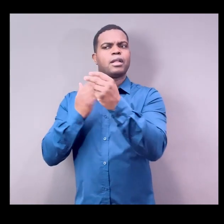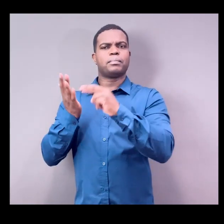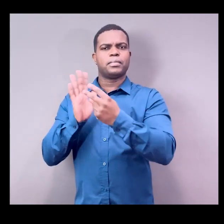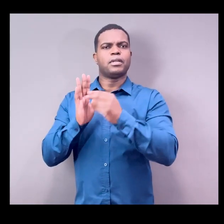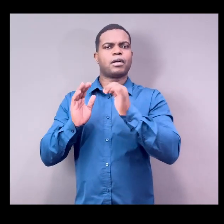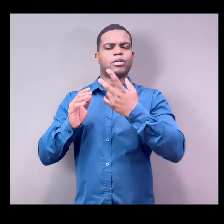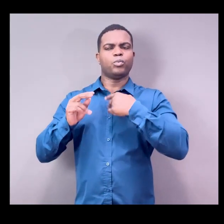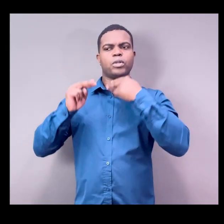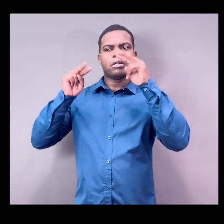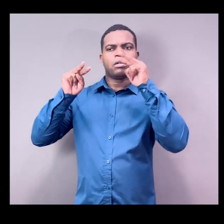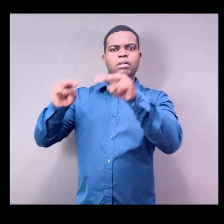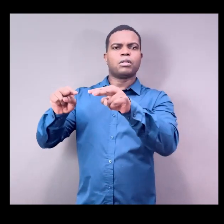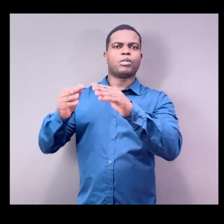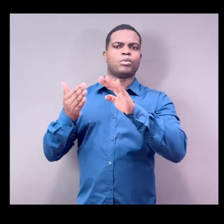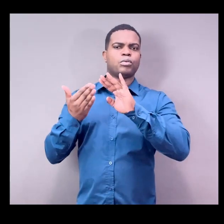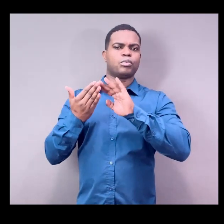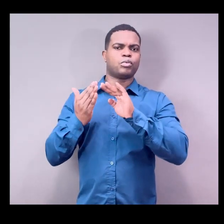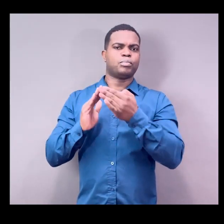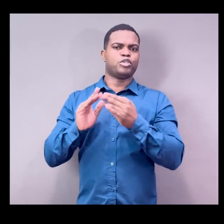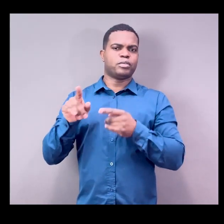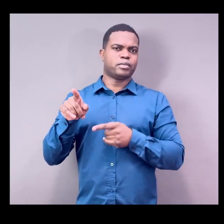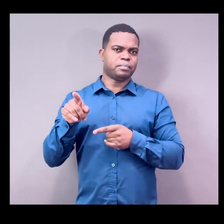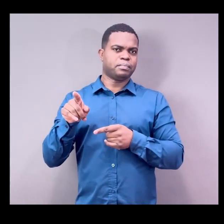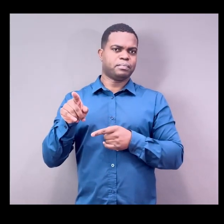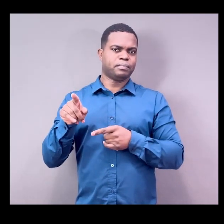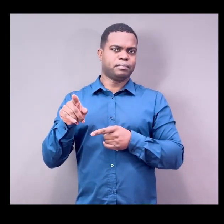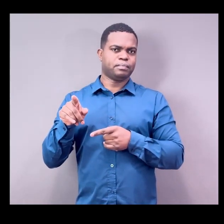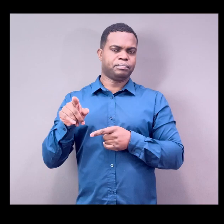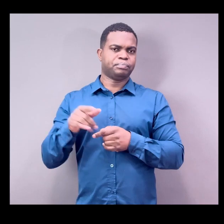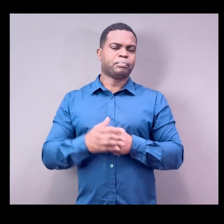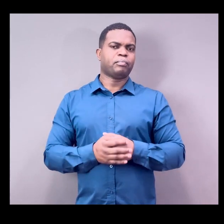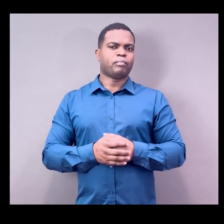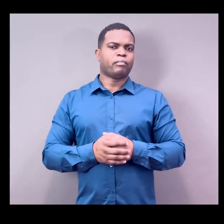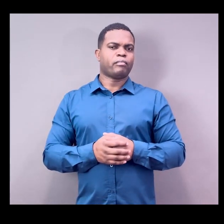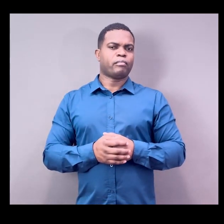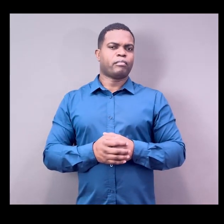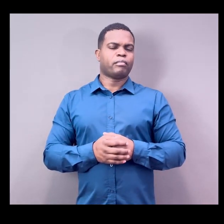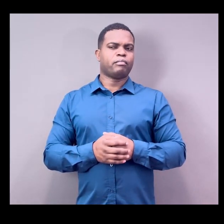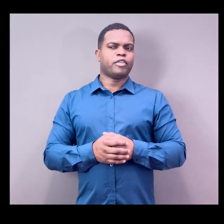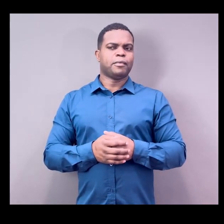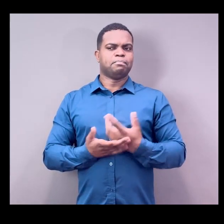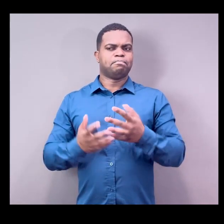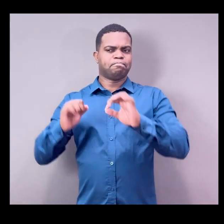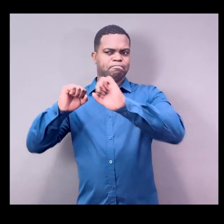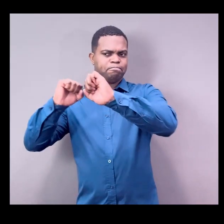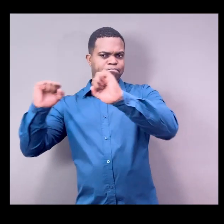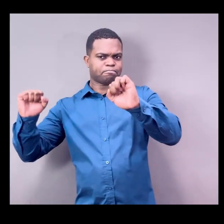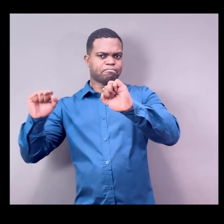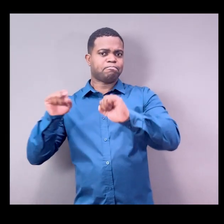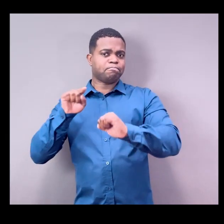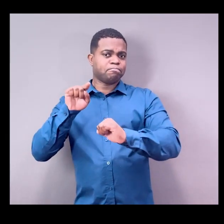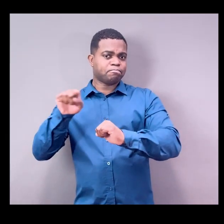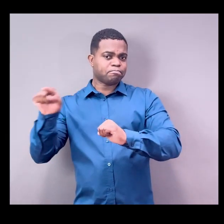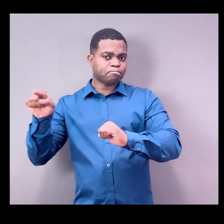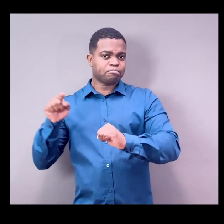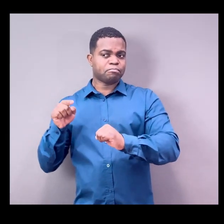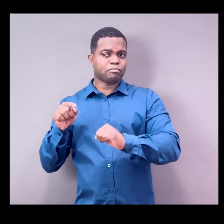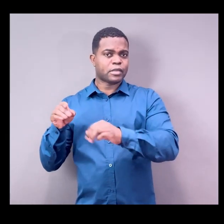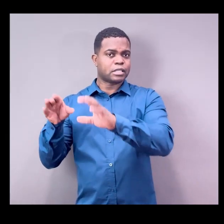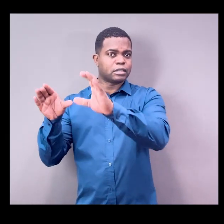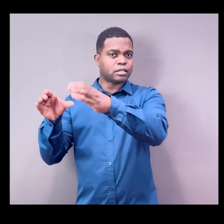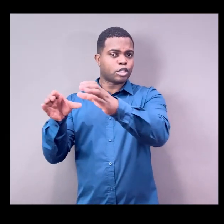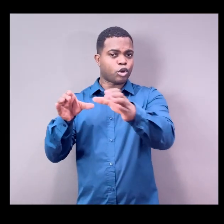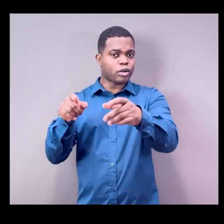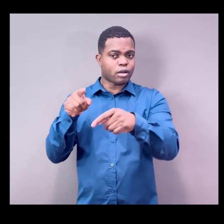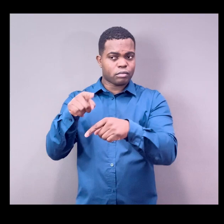look into the community. You can look into the community. You can look into the you